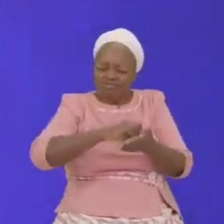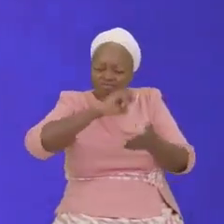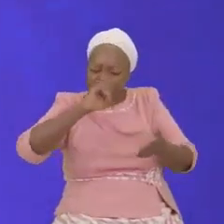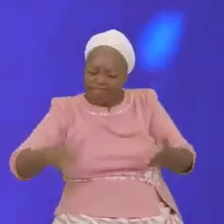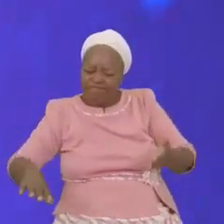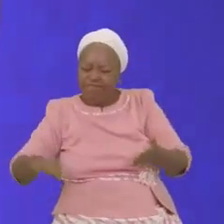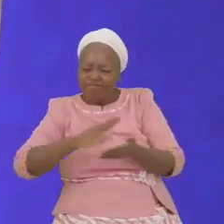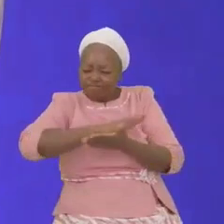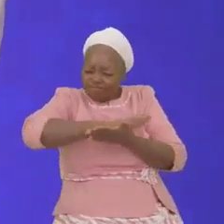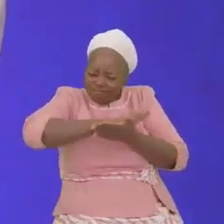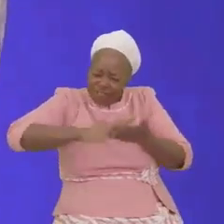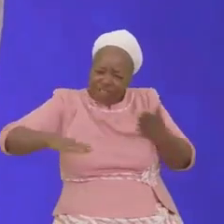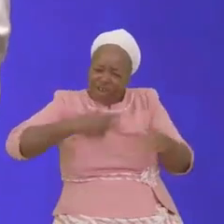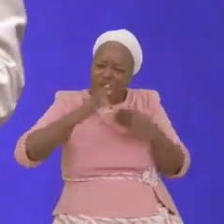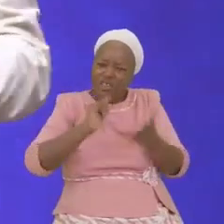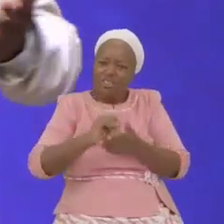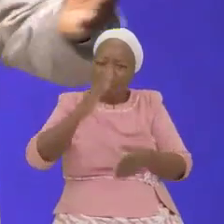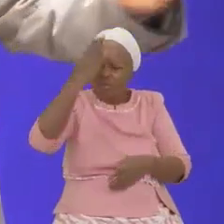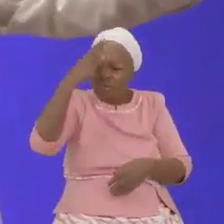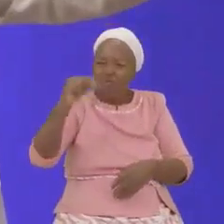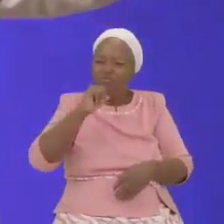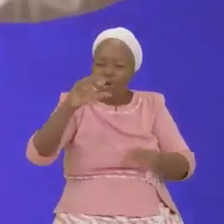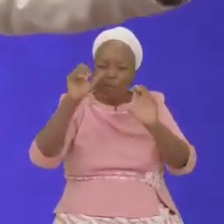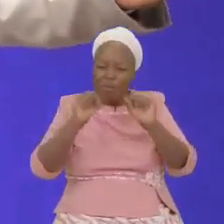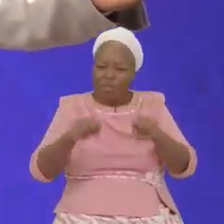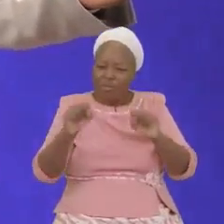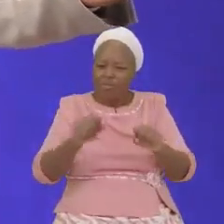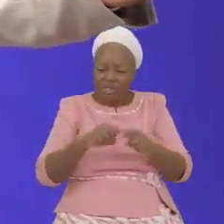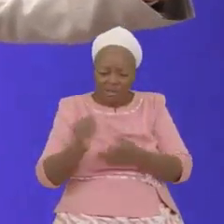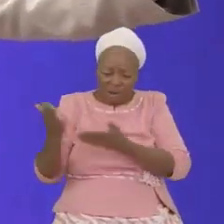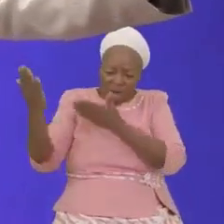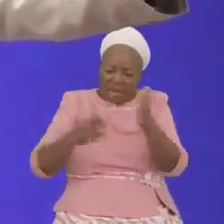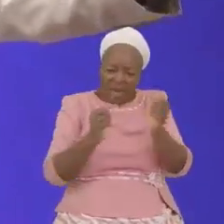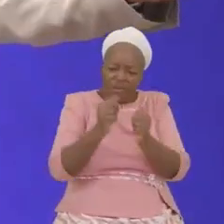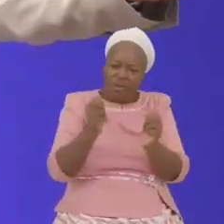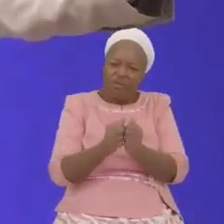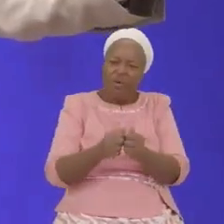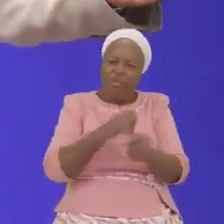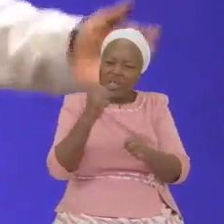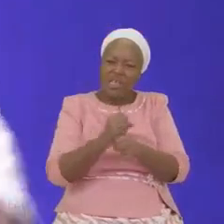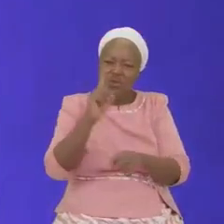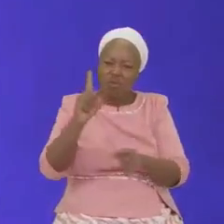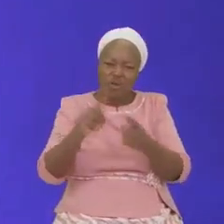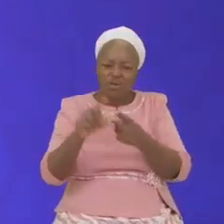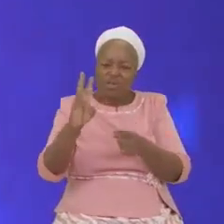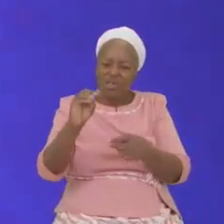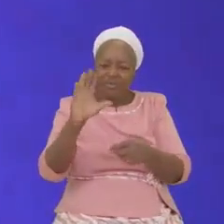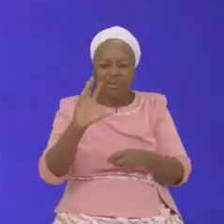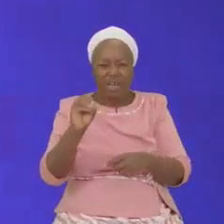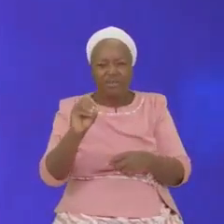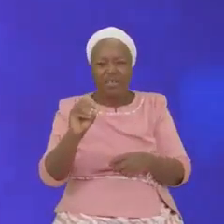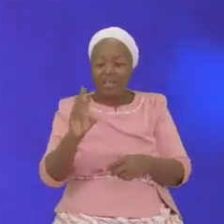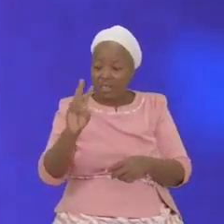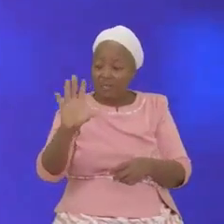that knowledge of impossibility you've carried with you from age 1 to age 65? Can you wash